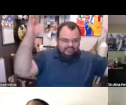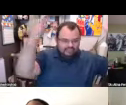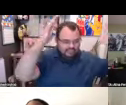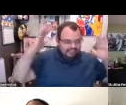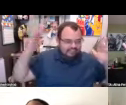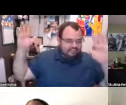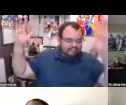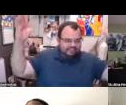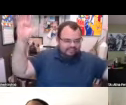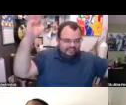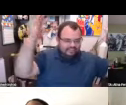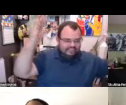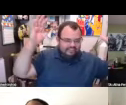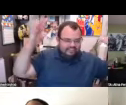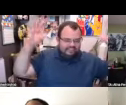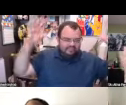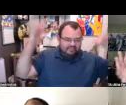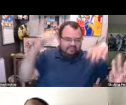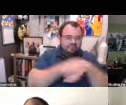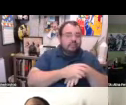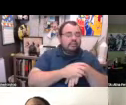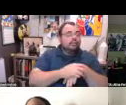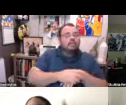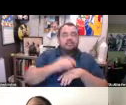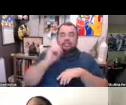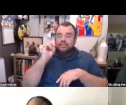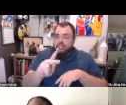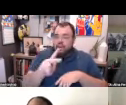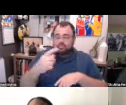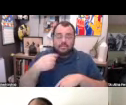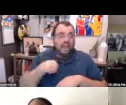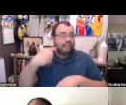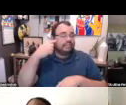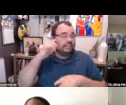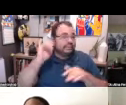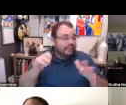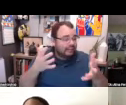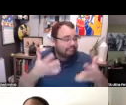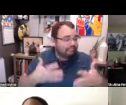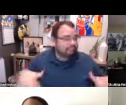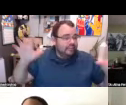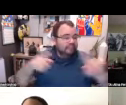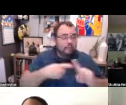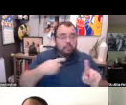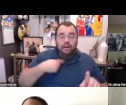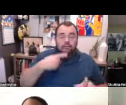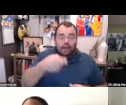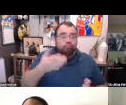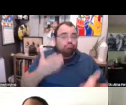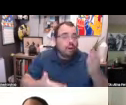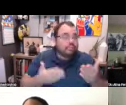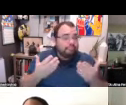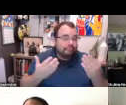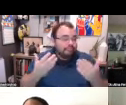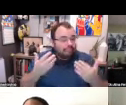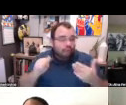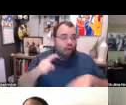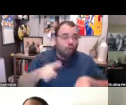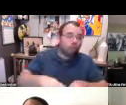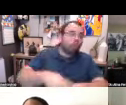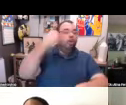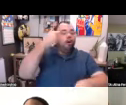Fantastic. I applaud you all. Okay, so I think that is it